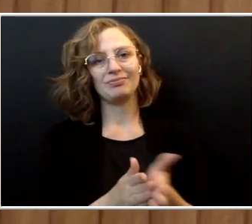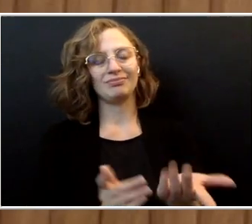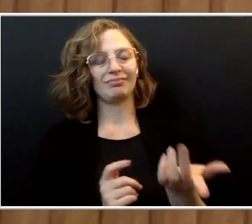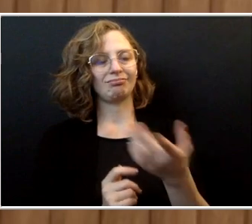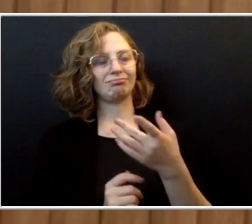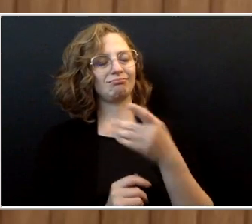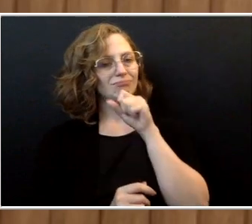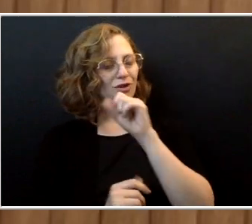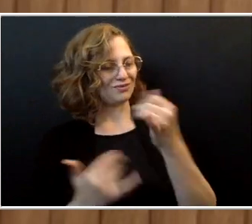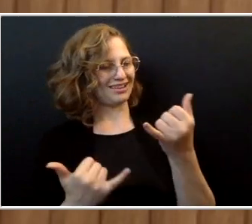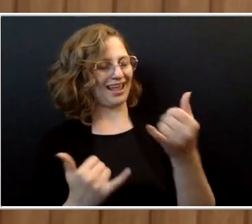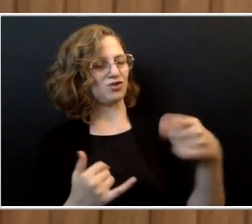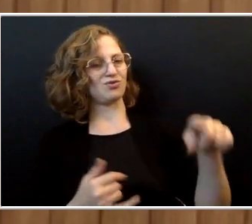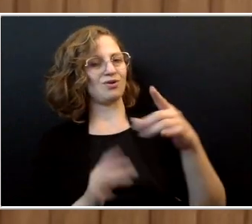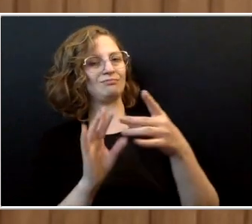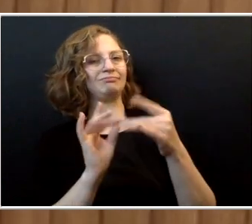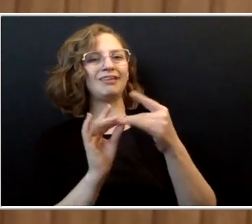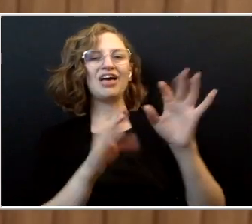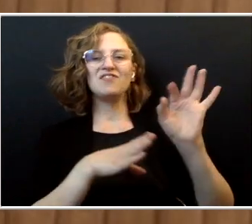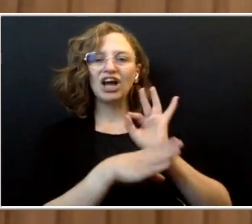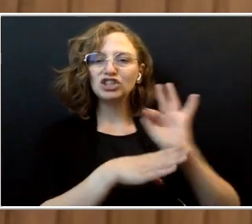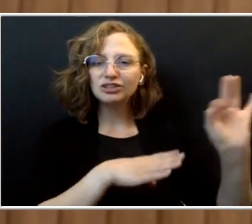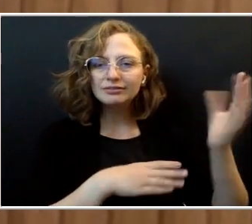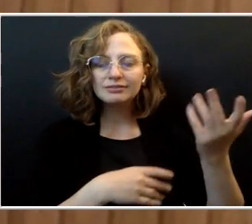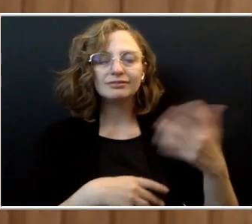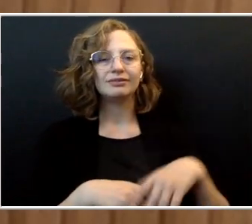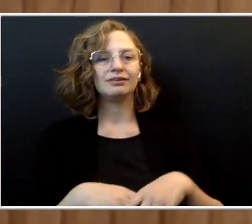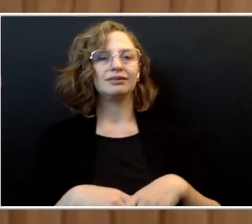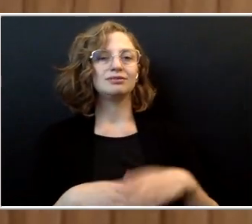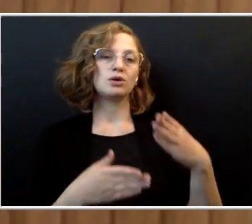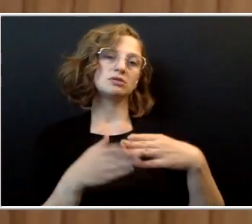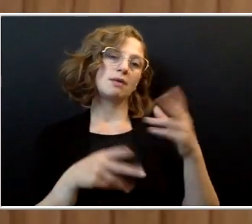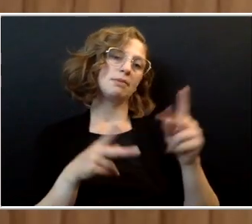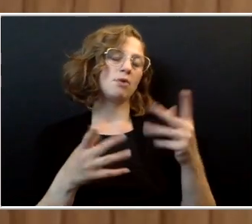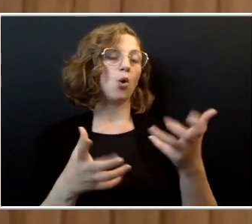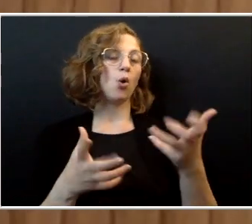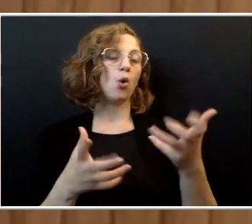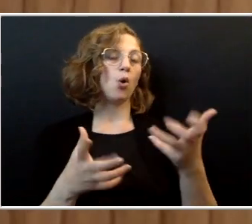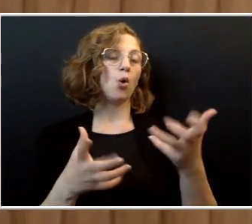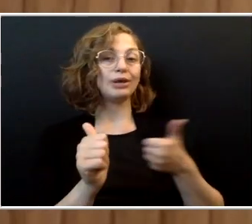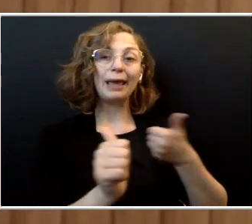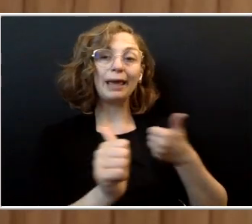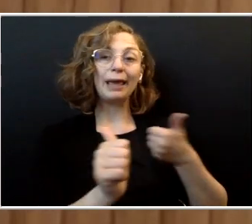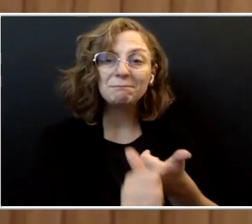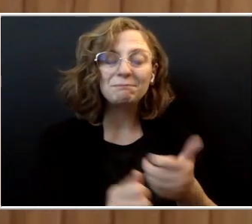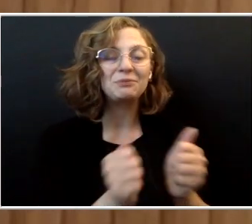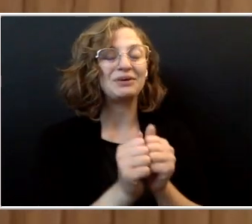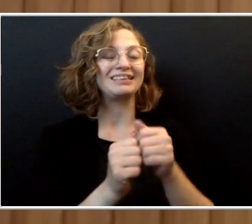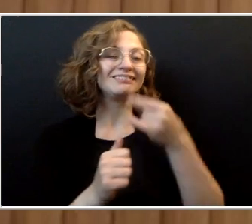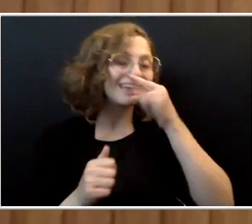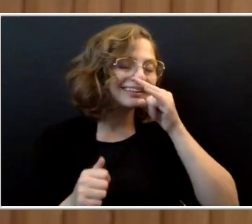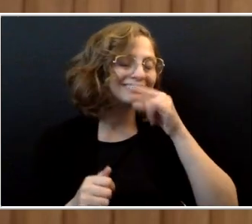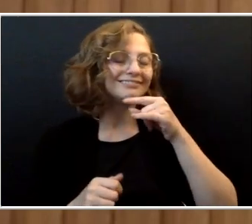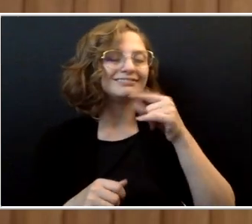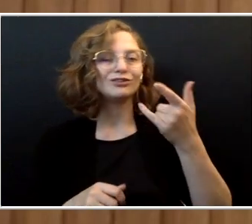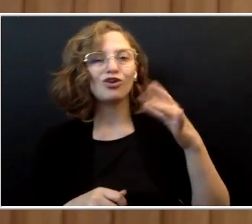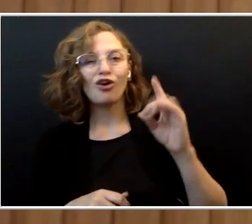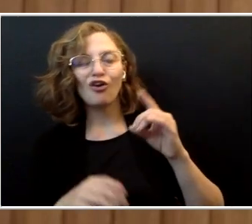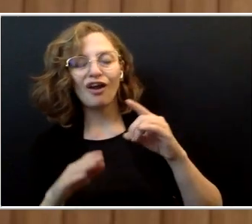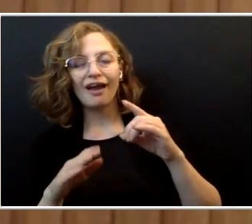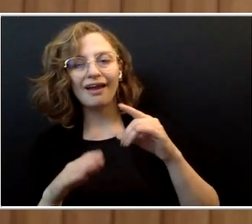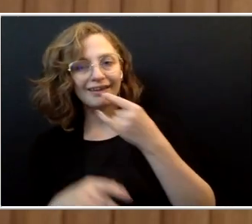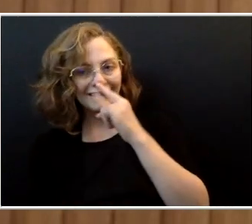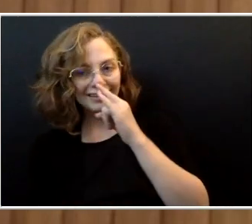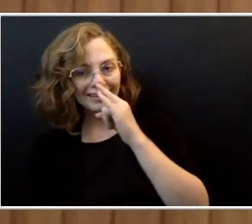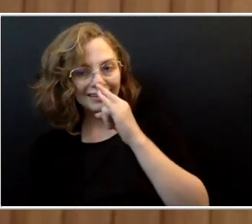some people, it might be, I want to be able to keep up with my kids or grandkids a little bit more. And so if we are making sure that the